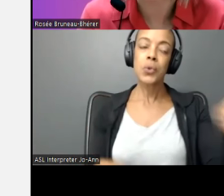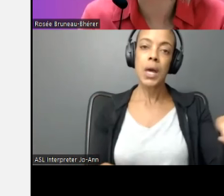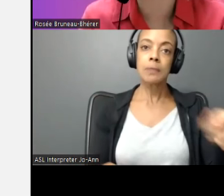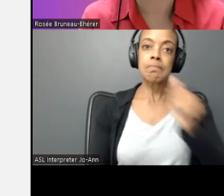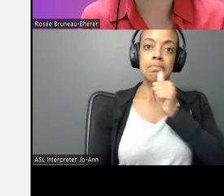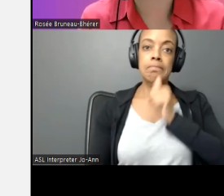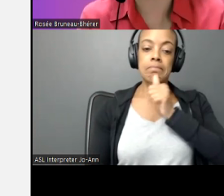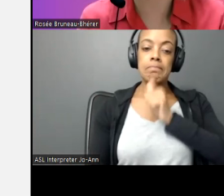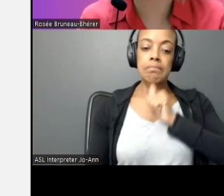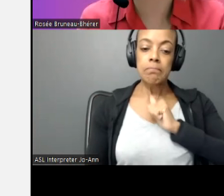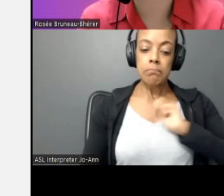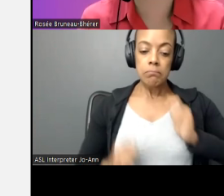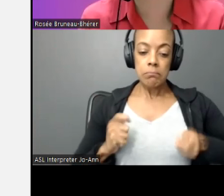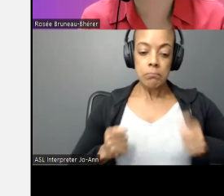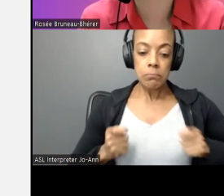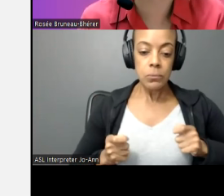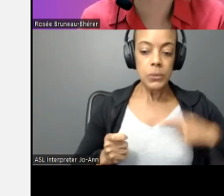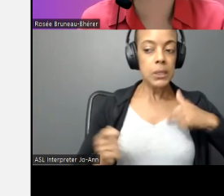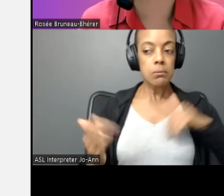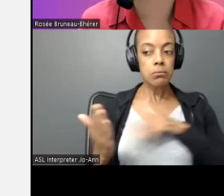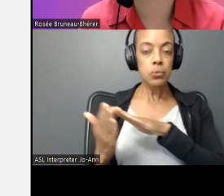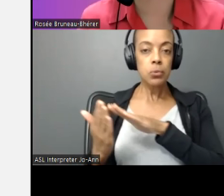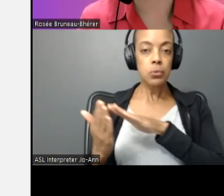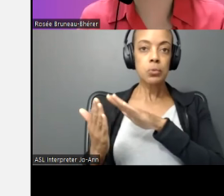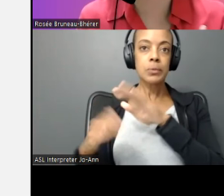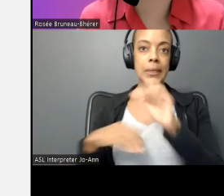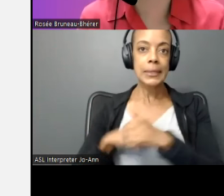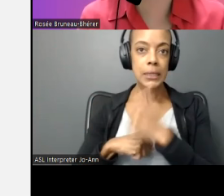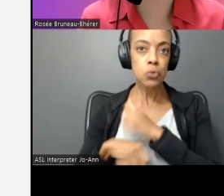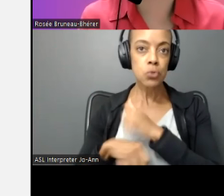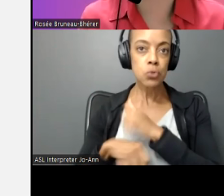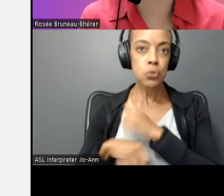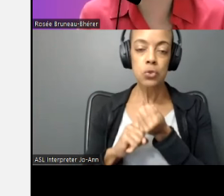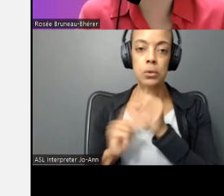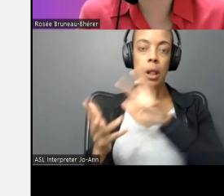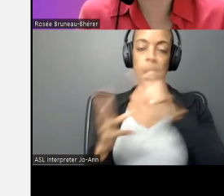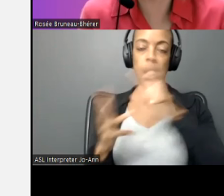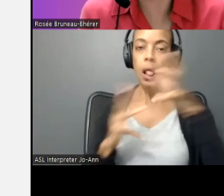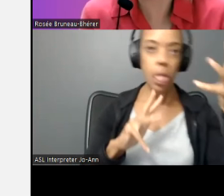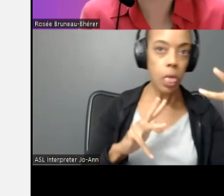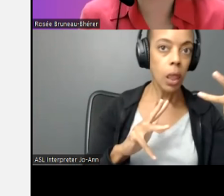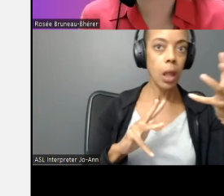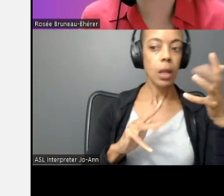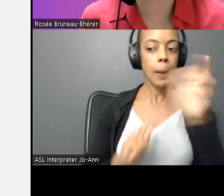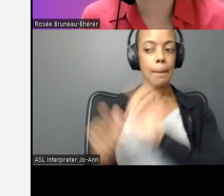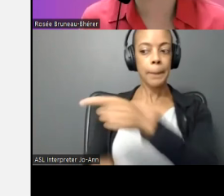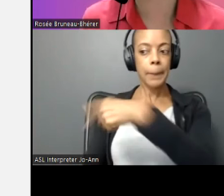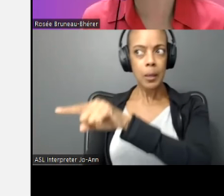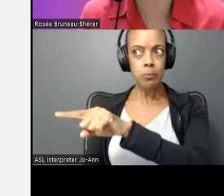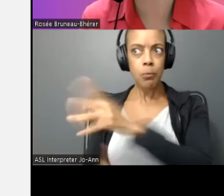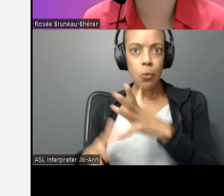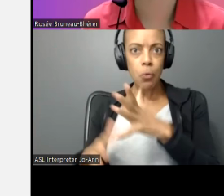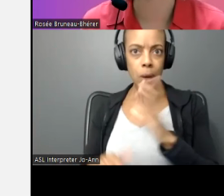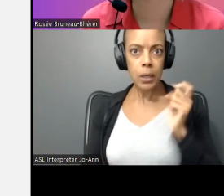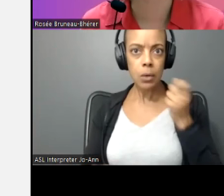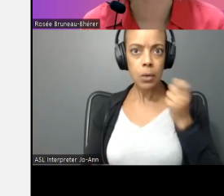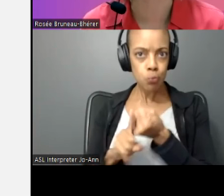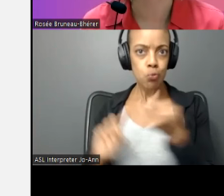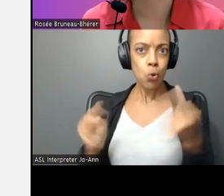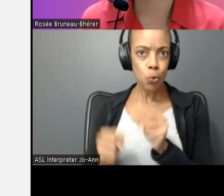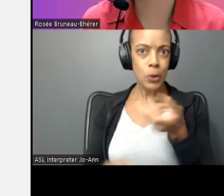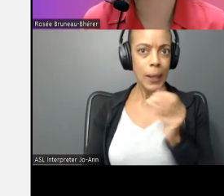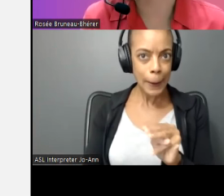that he could confront the dangers. There was chaos. He was around people who had harmed him. So he had